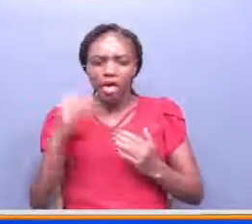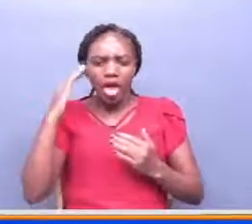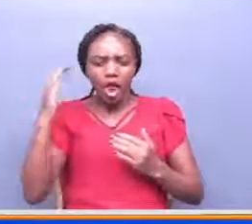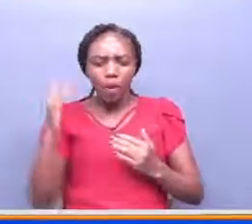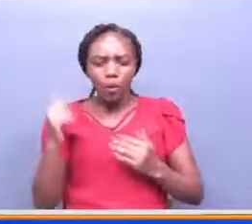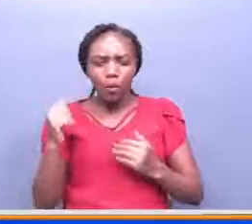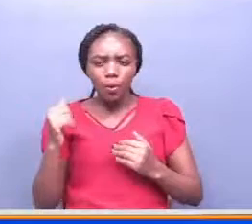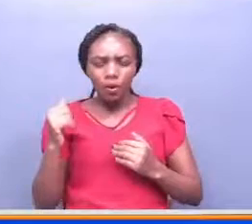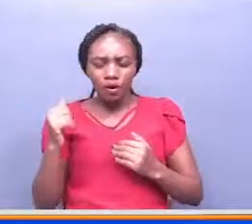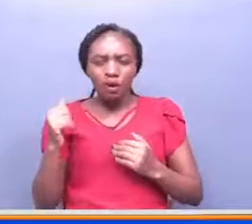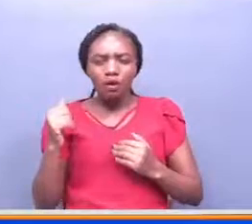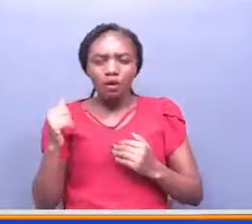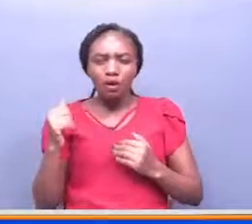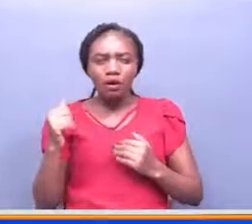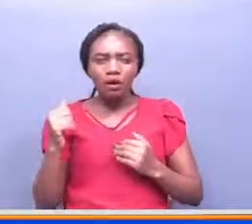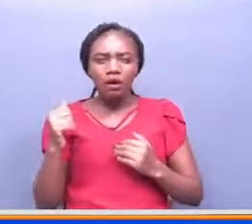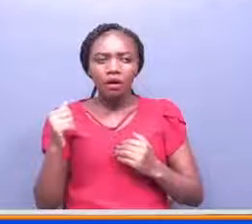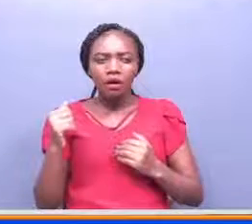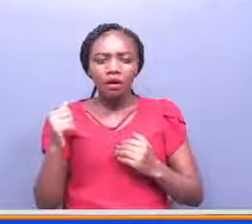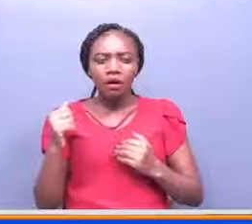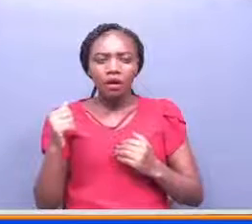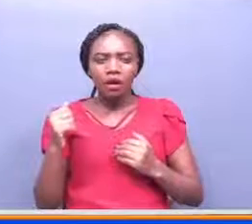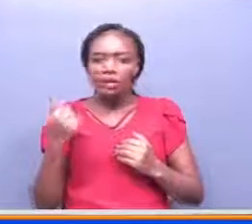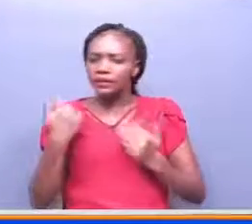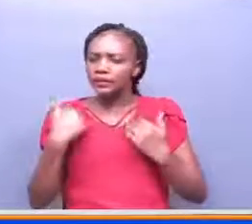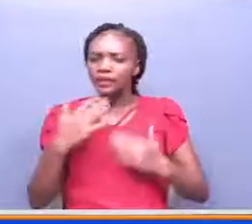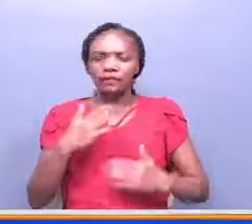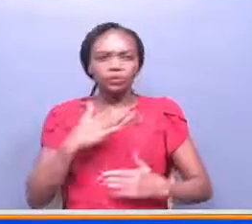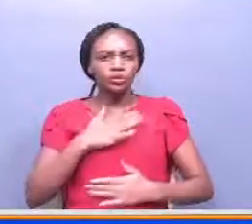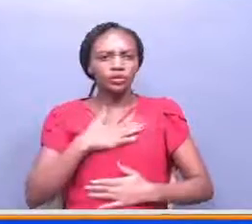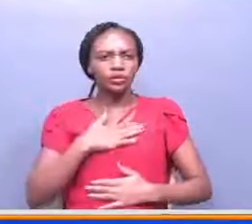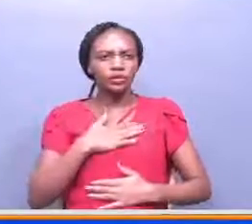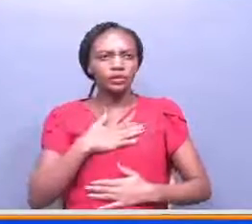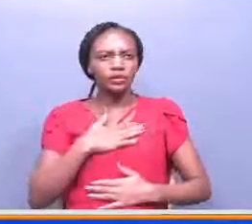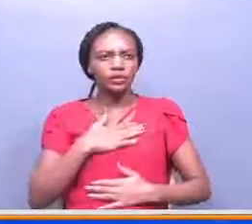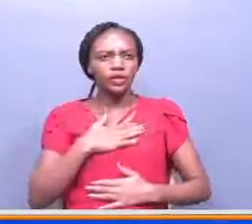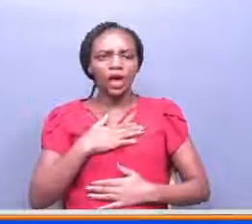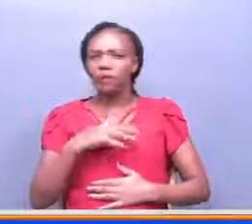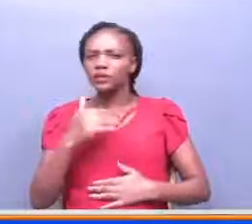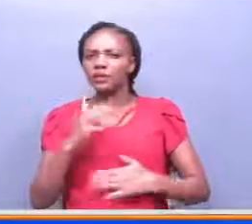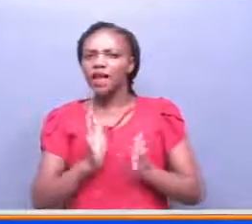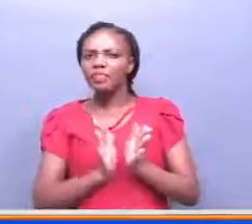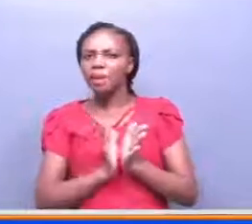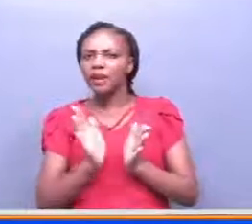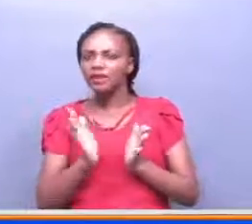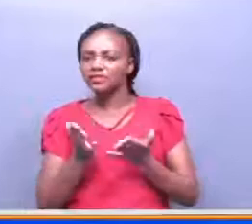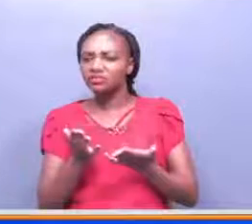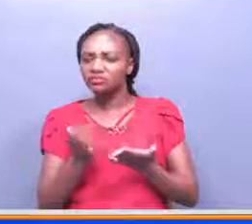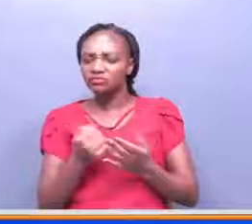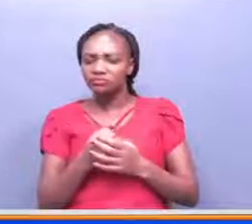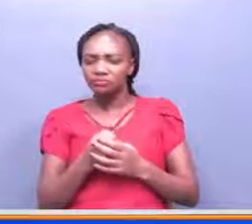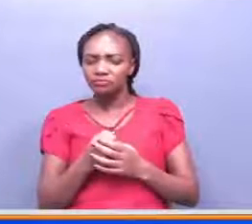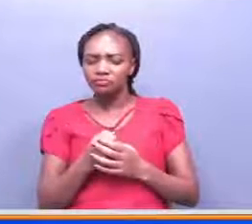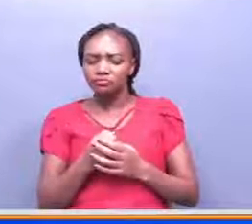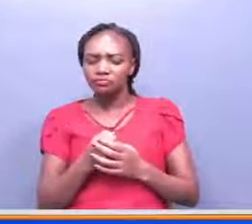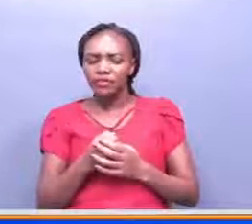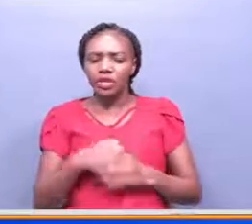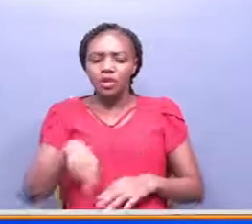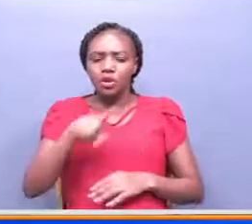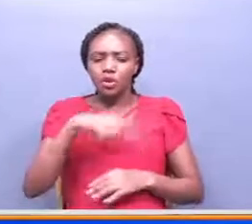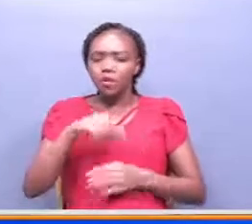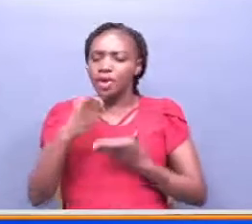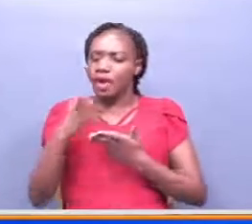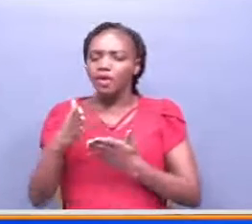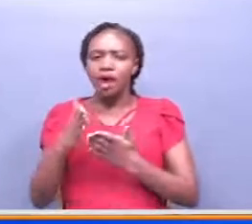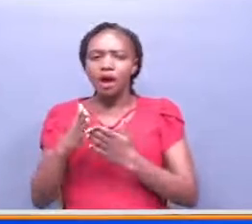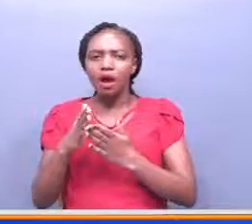casual. Mimi hata ni hata sikuwa nimestuka, juu niko hiyo branch nyingine ya Thika Road, and then someone very casual, yo. Sisi tuko hapa